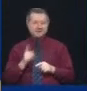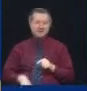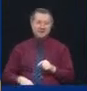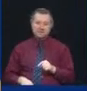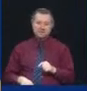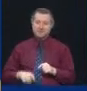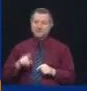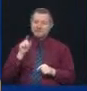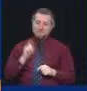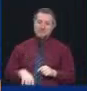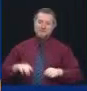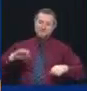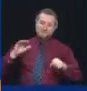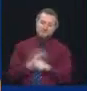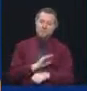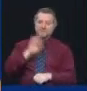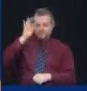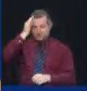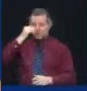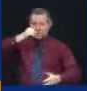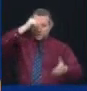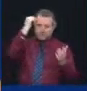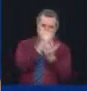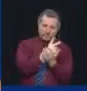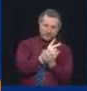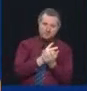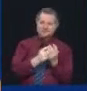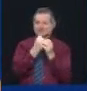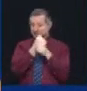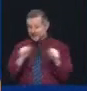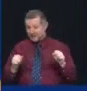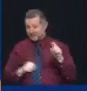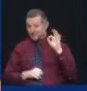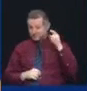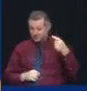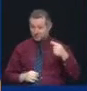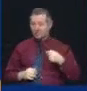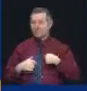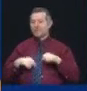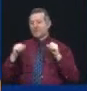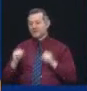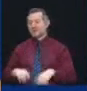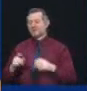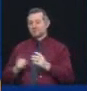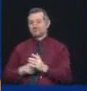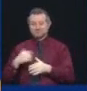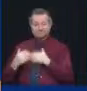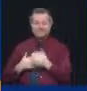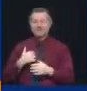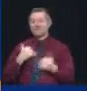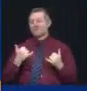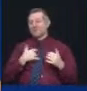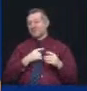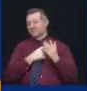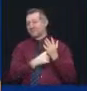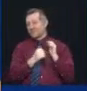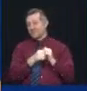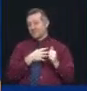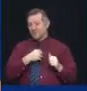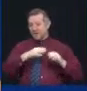federal approval first. We discussed that today with the White House. That could take